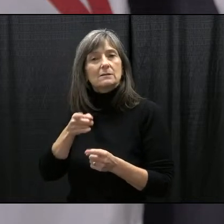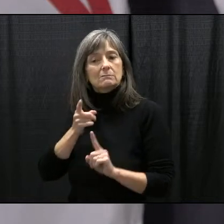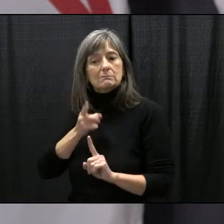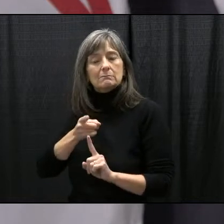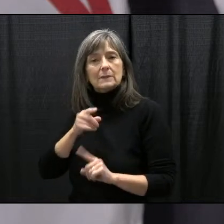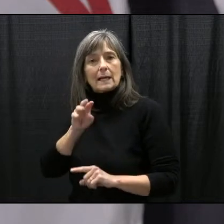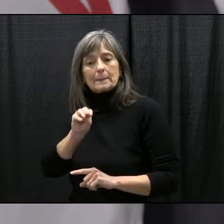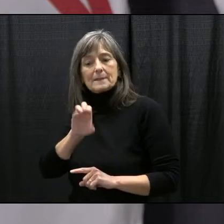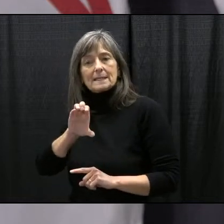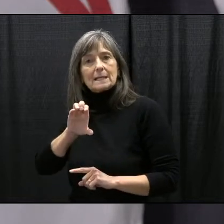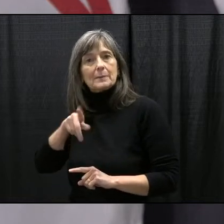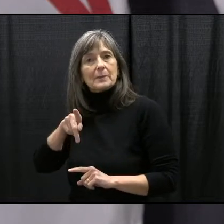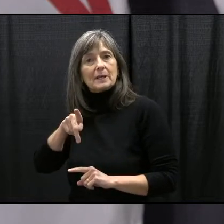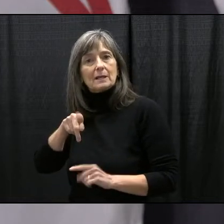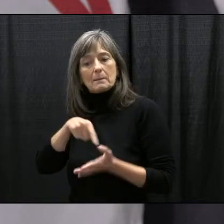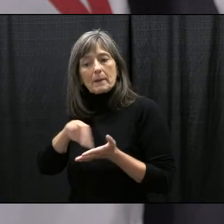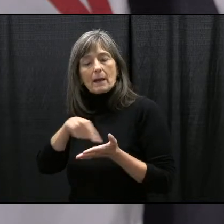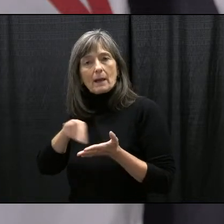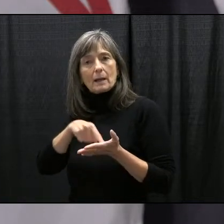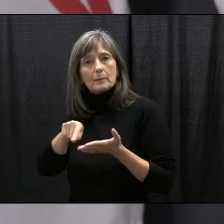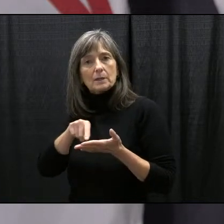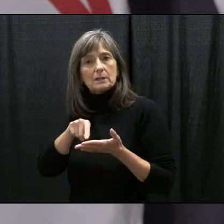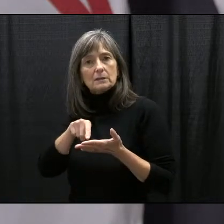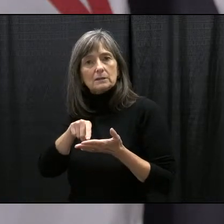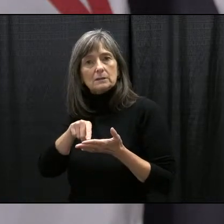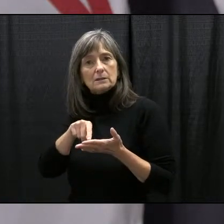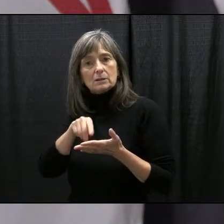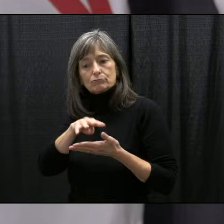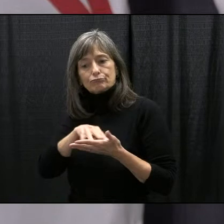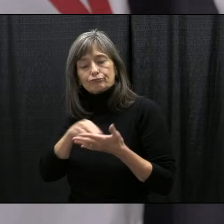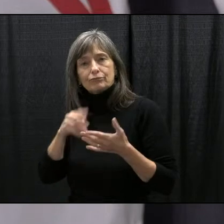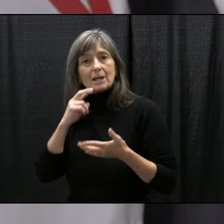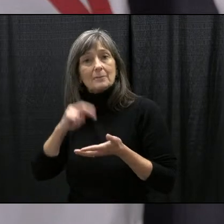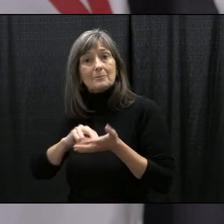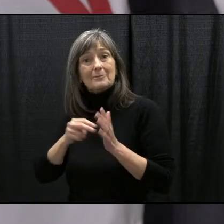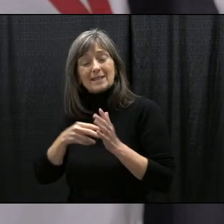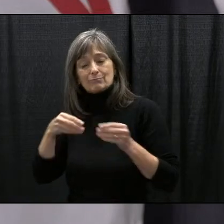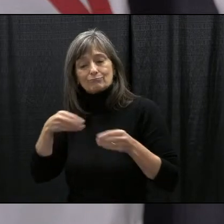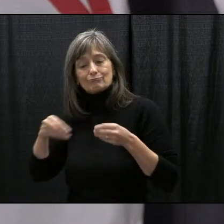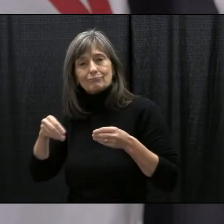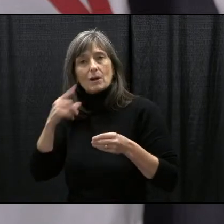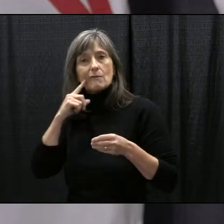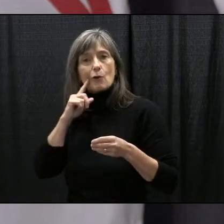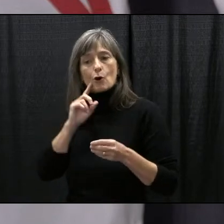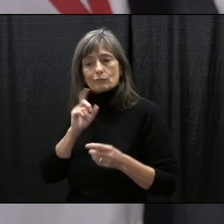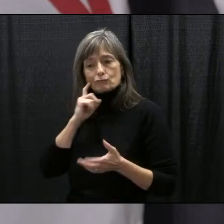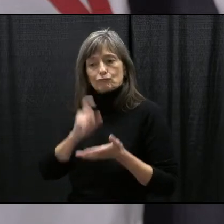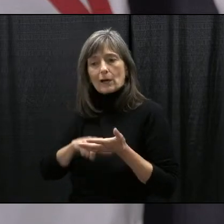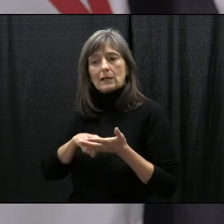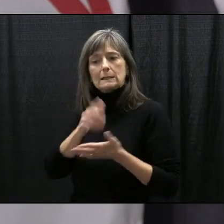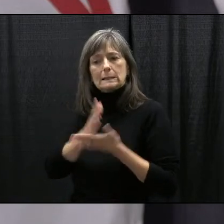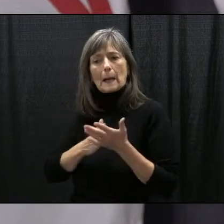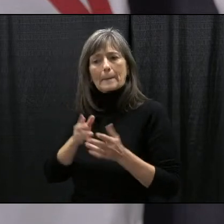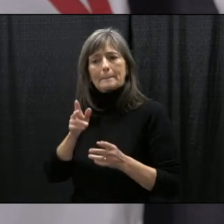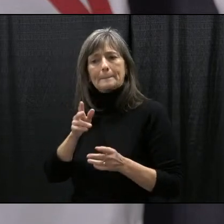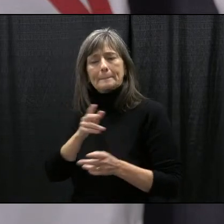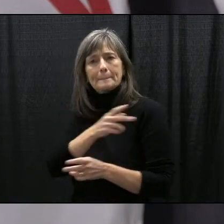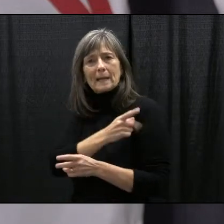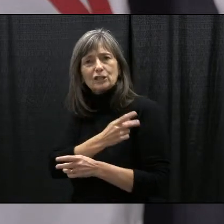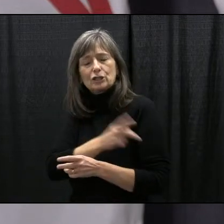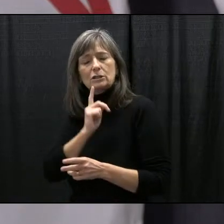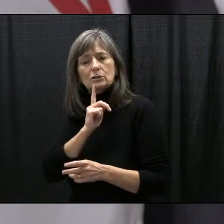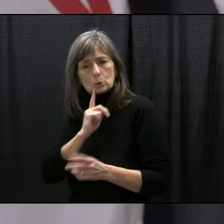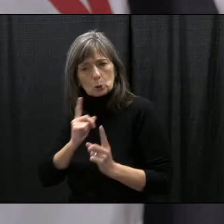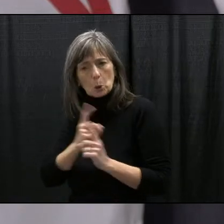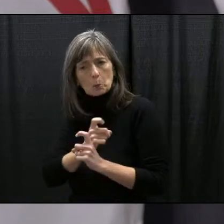the MCP payment schedule to recognize complex patients. Currently, it pays physicians